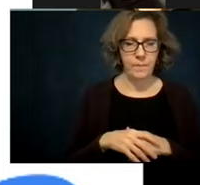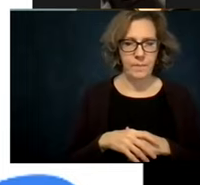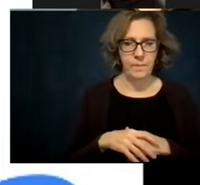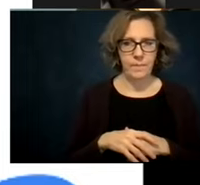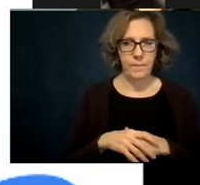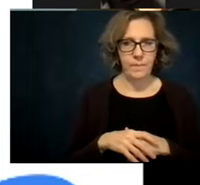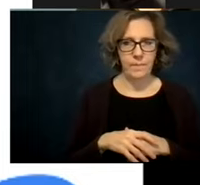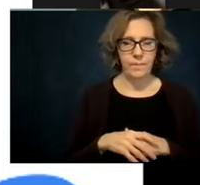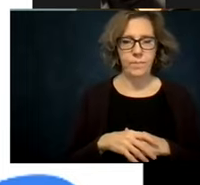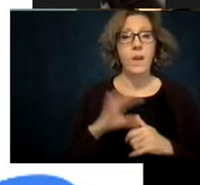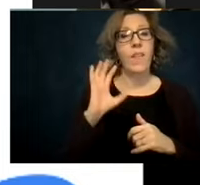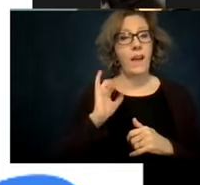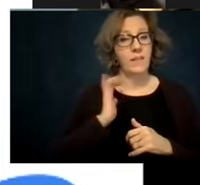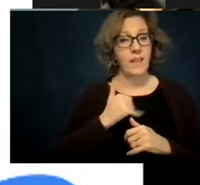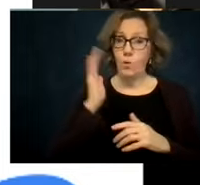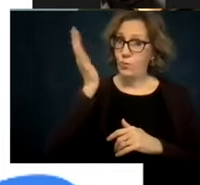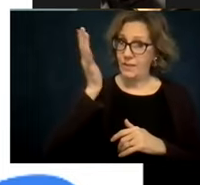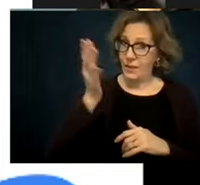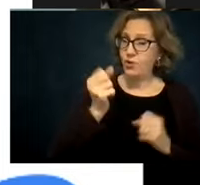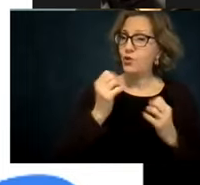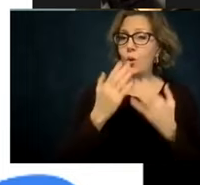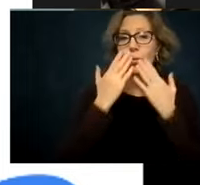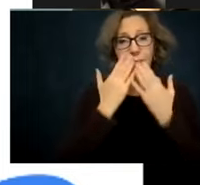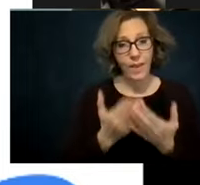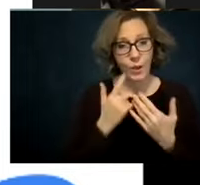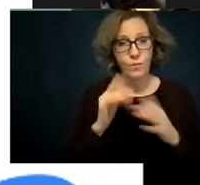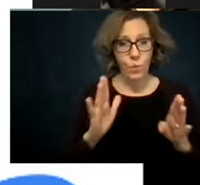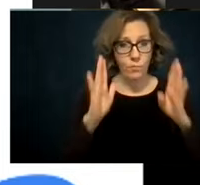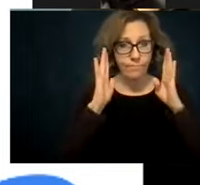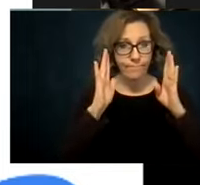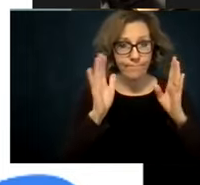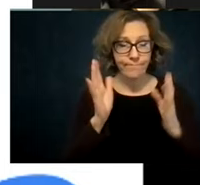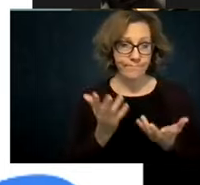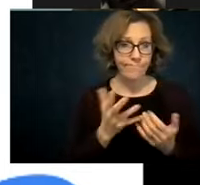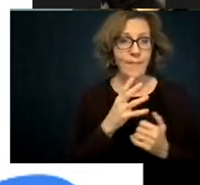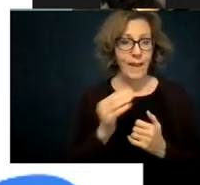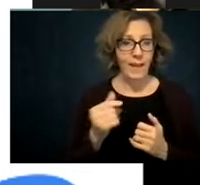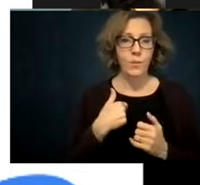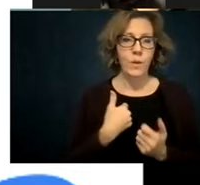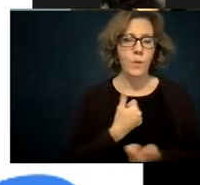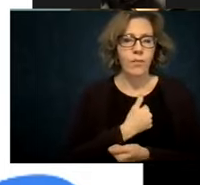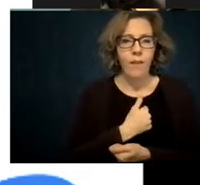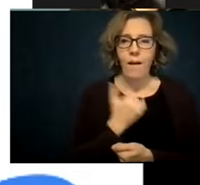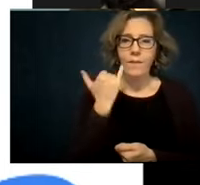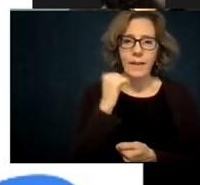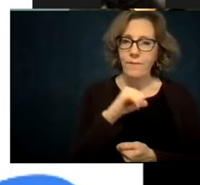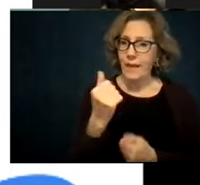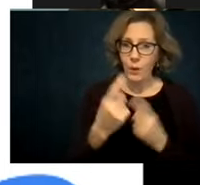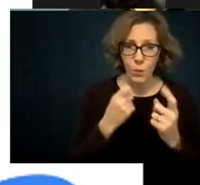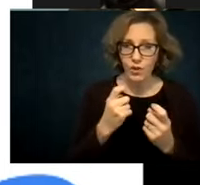That is our presentation. Thank you for listening. We would love to answer any questions that you